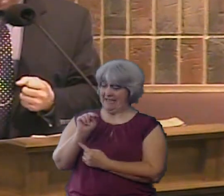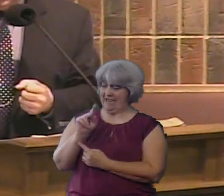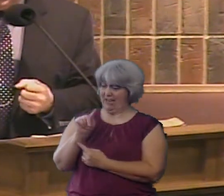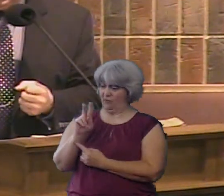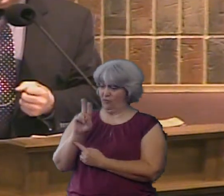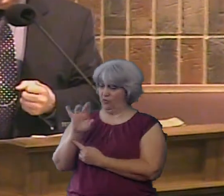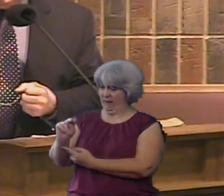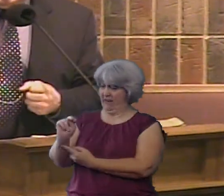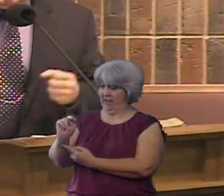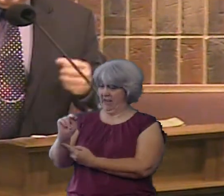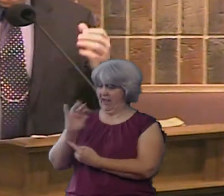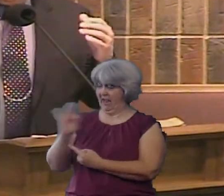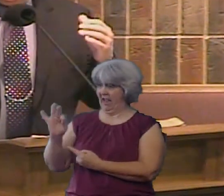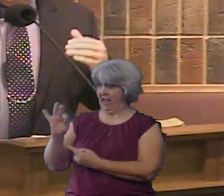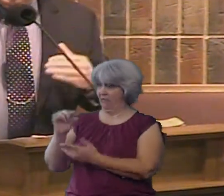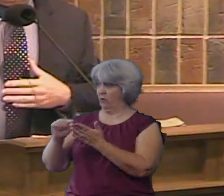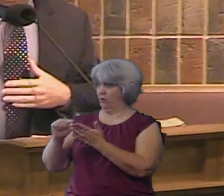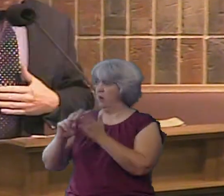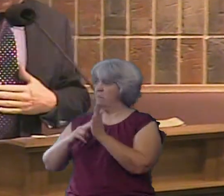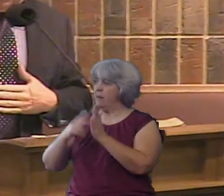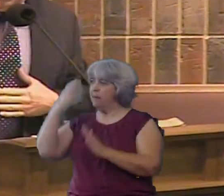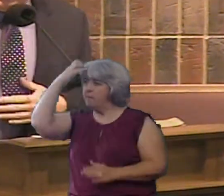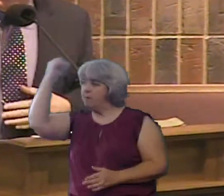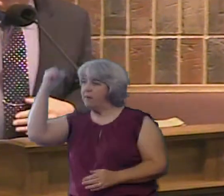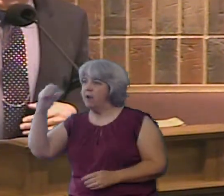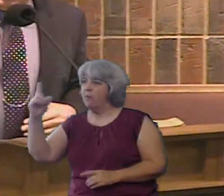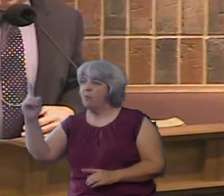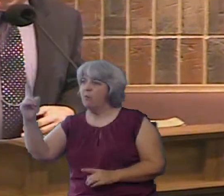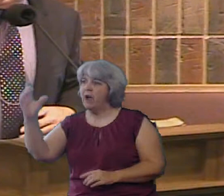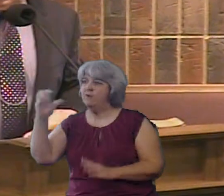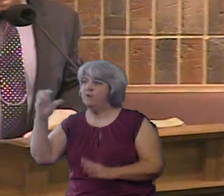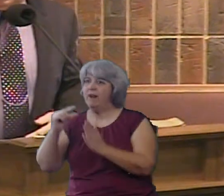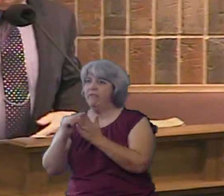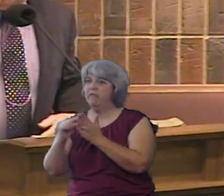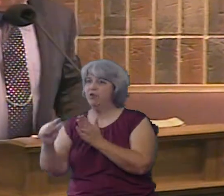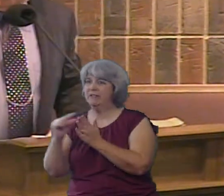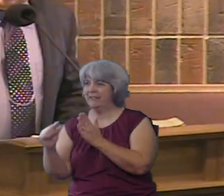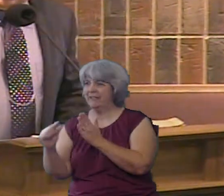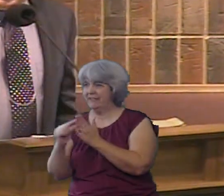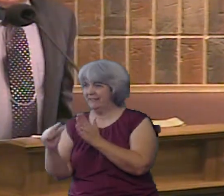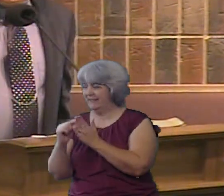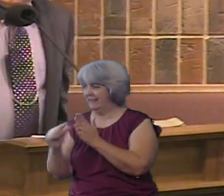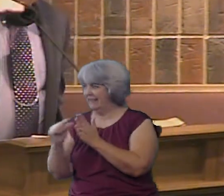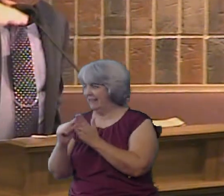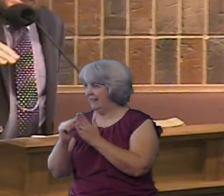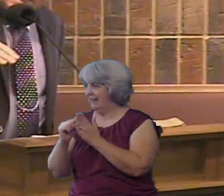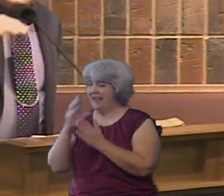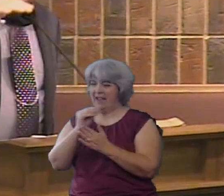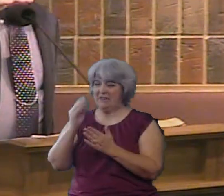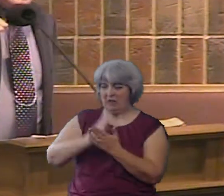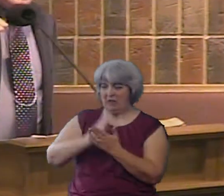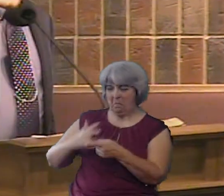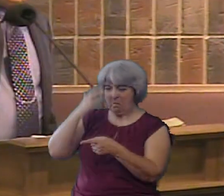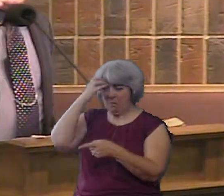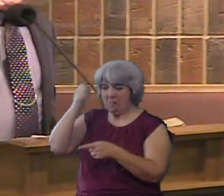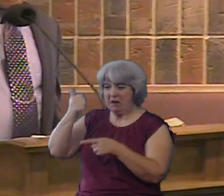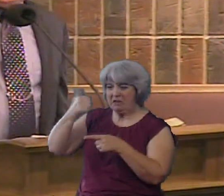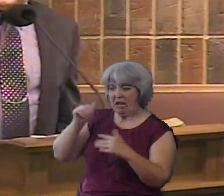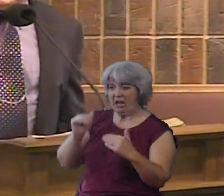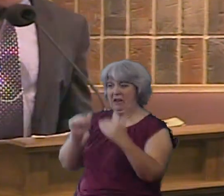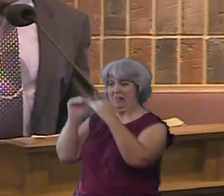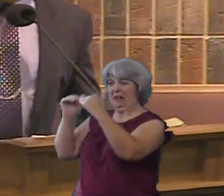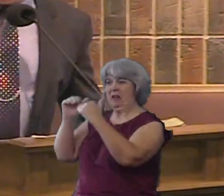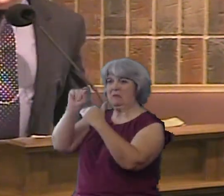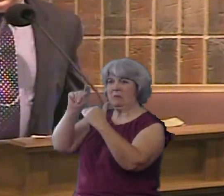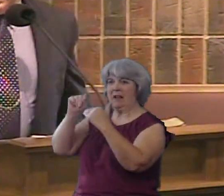100 verses. And their marks were, they had them by their name. Some had done 10 and 20 and 30 and